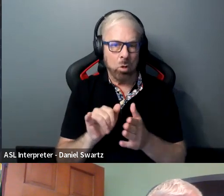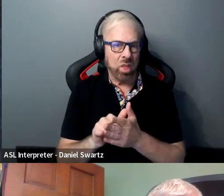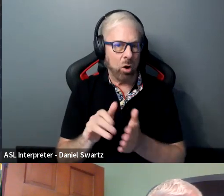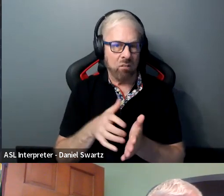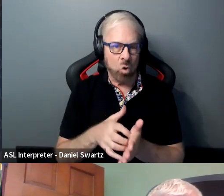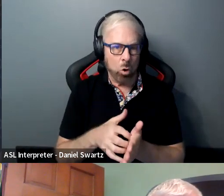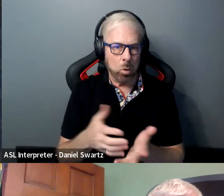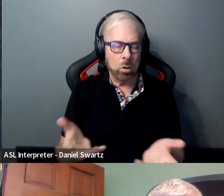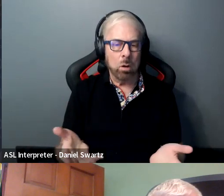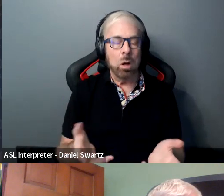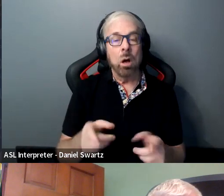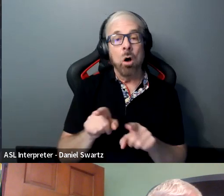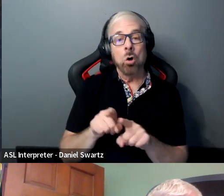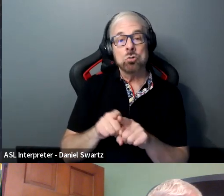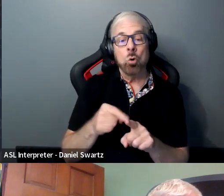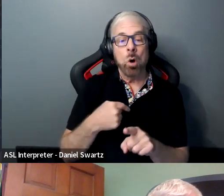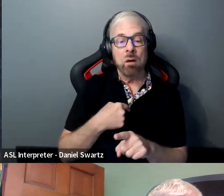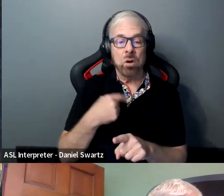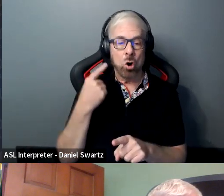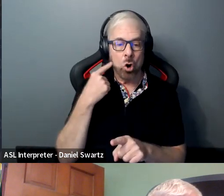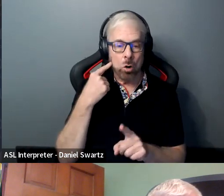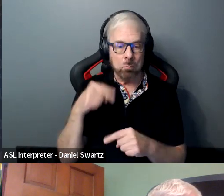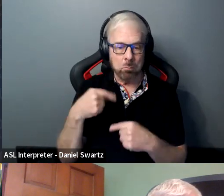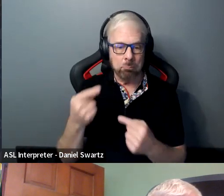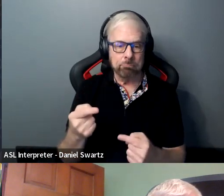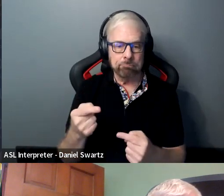I also have heard, you know,